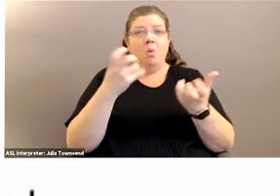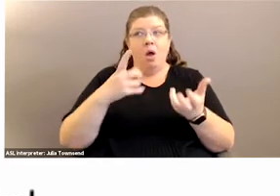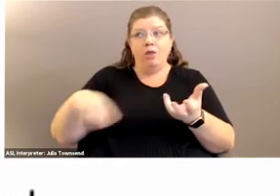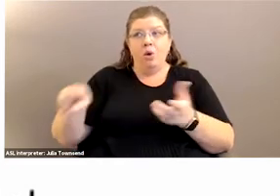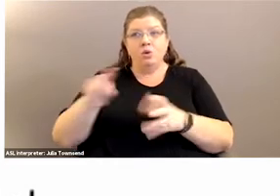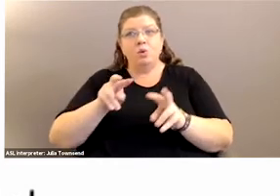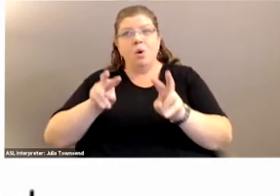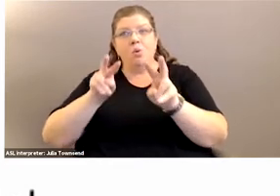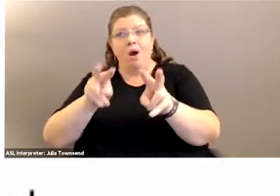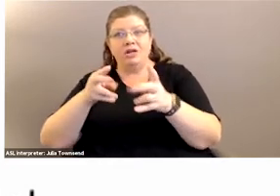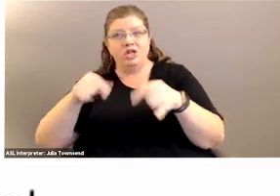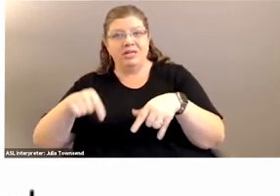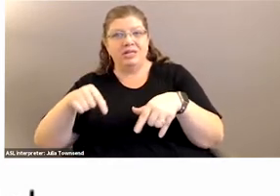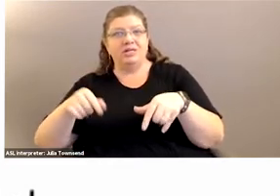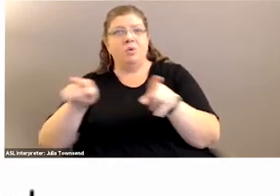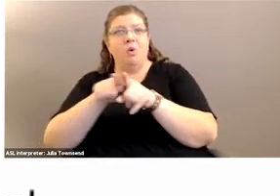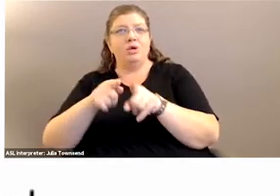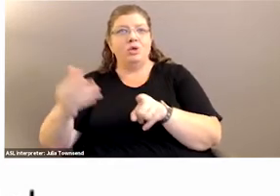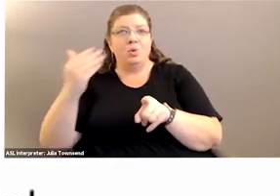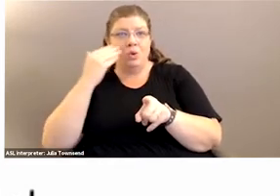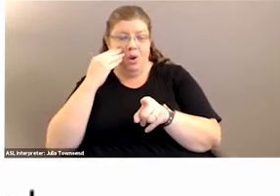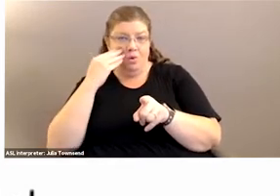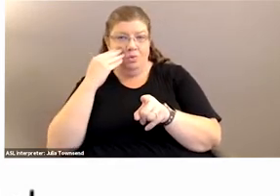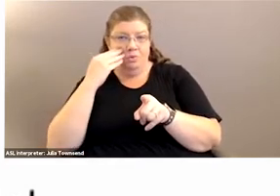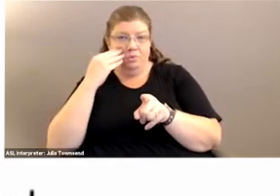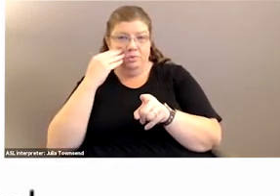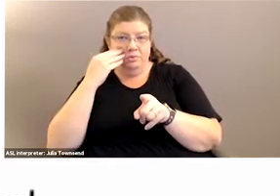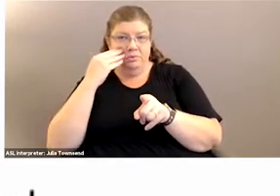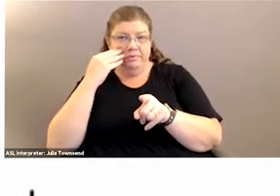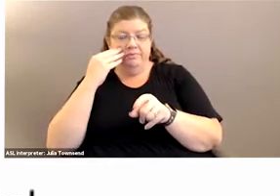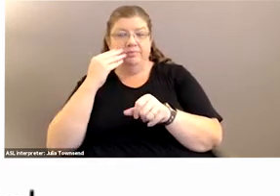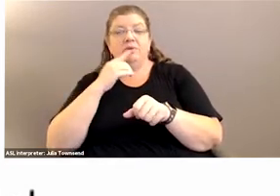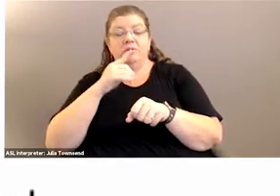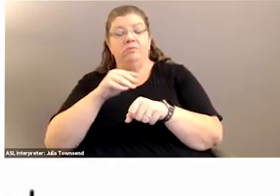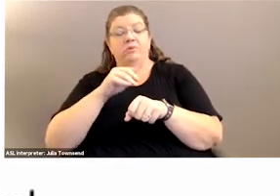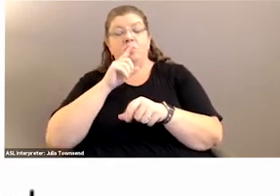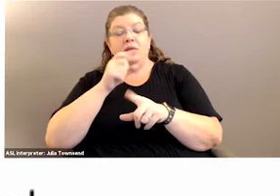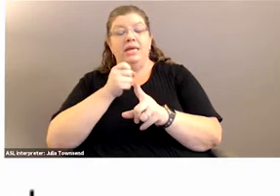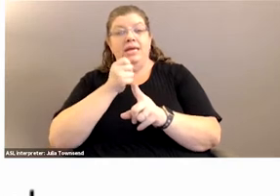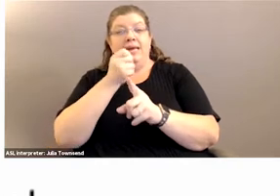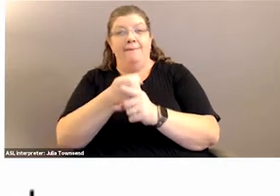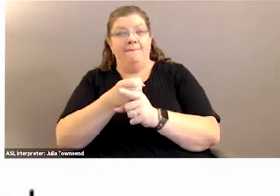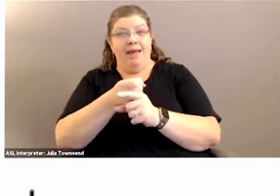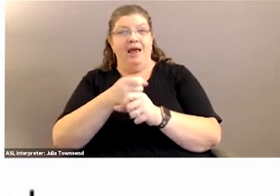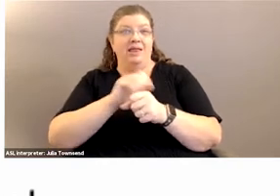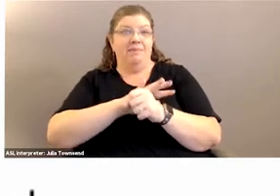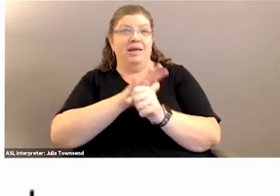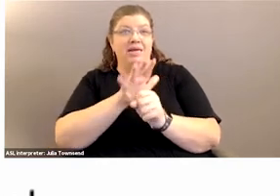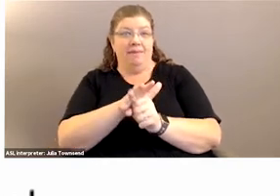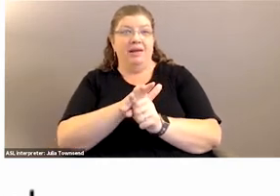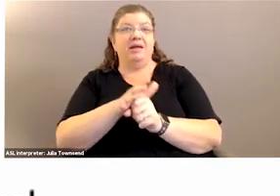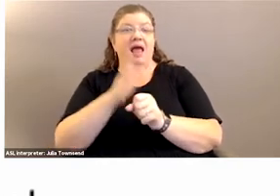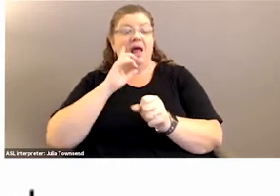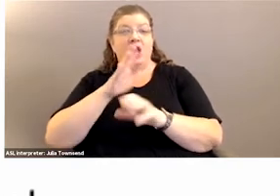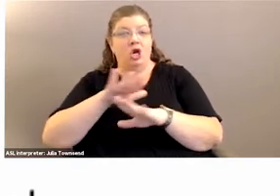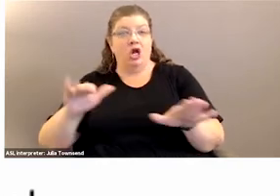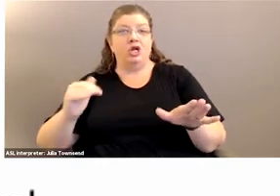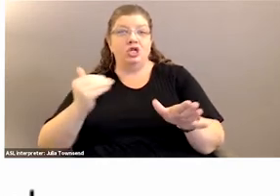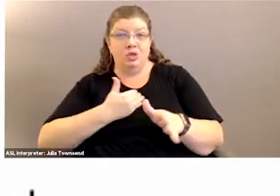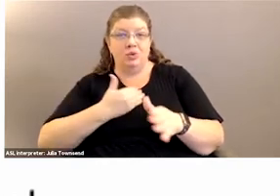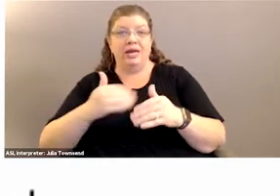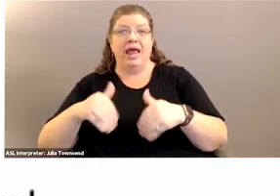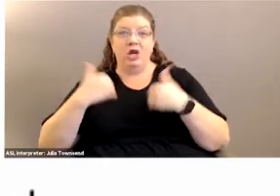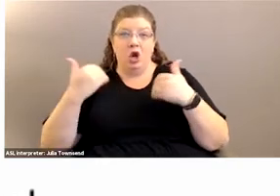watching to also know the impact that the pandemic has had on our children and our